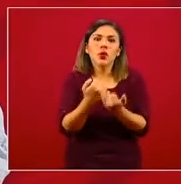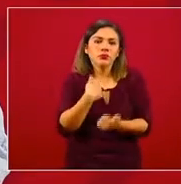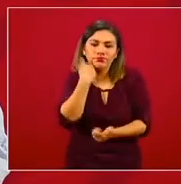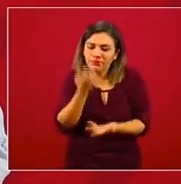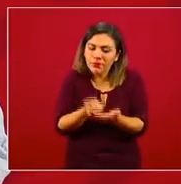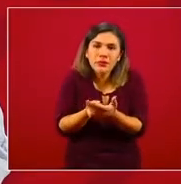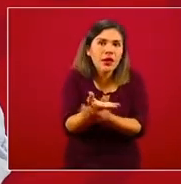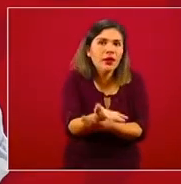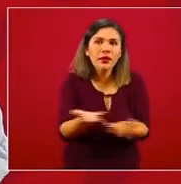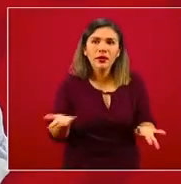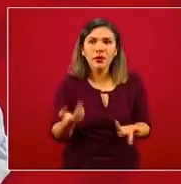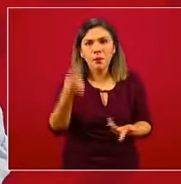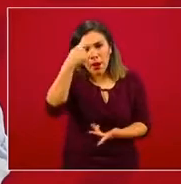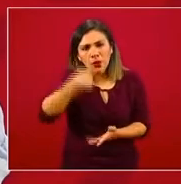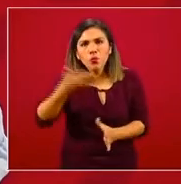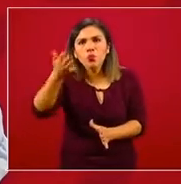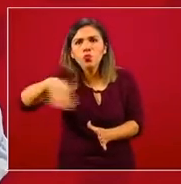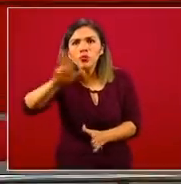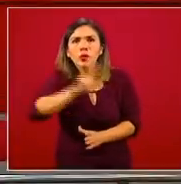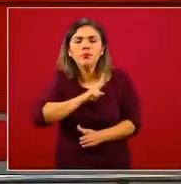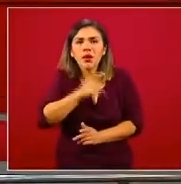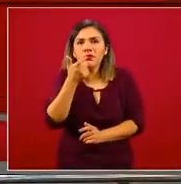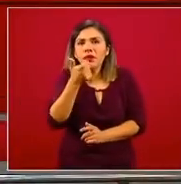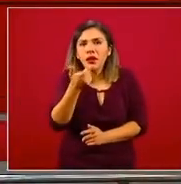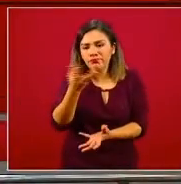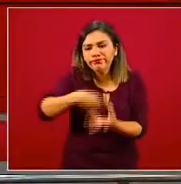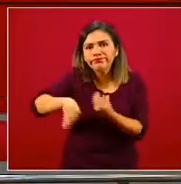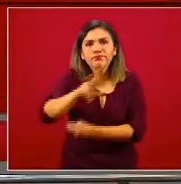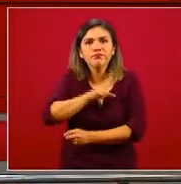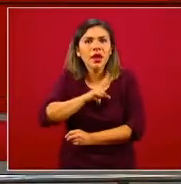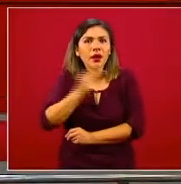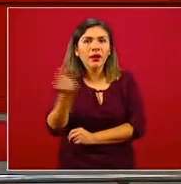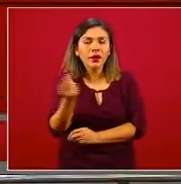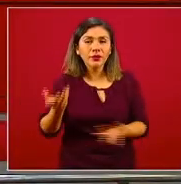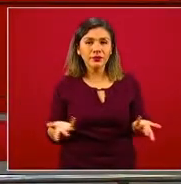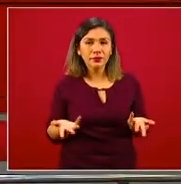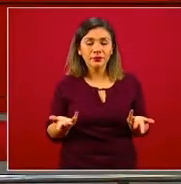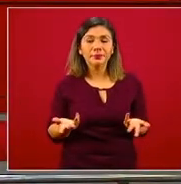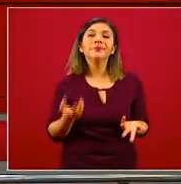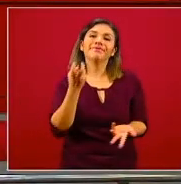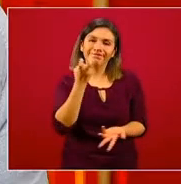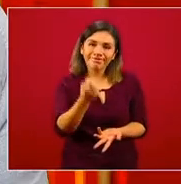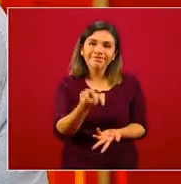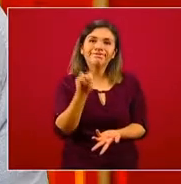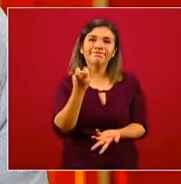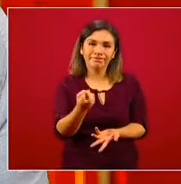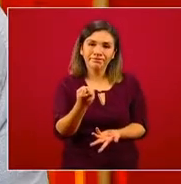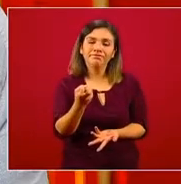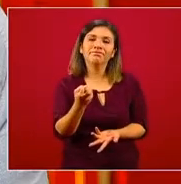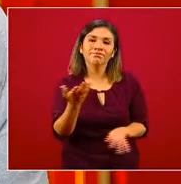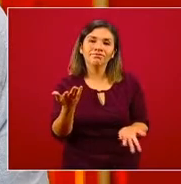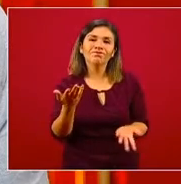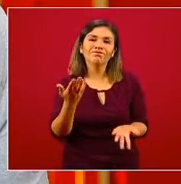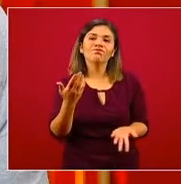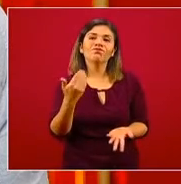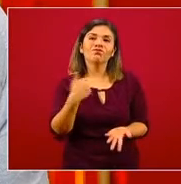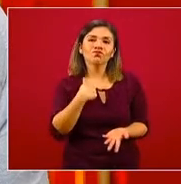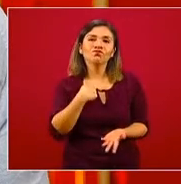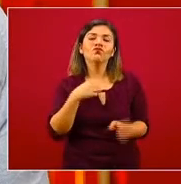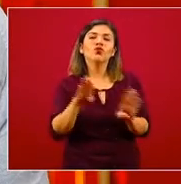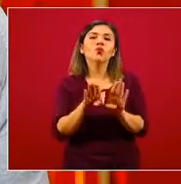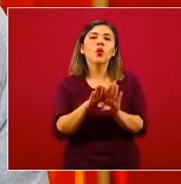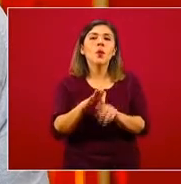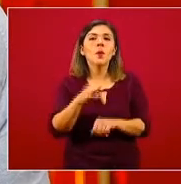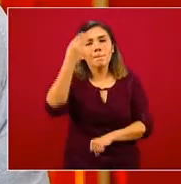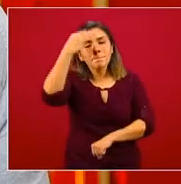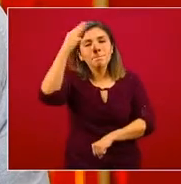somebody is, the stronger the motivation to go out and look and find ways to win the daily